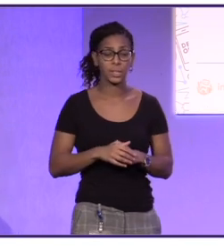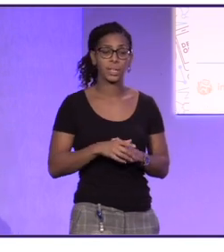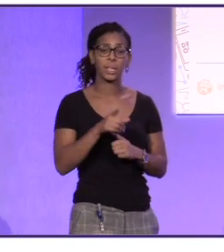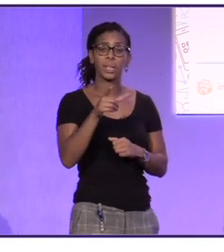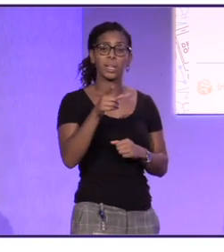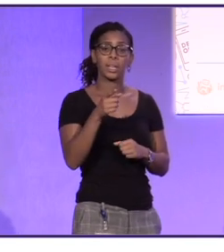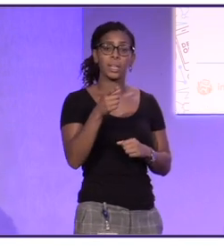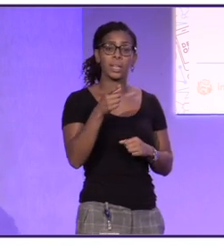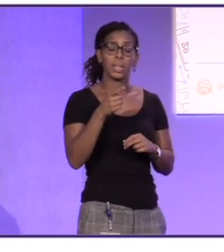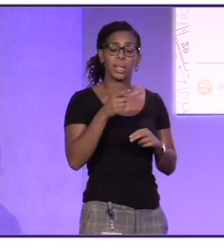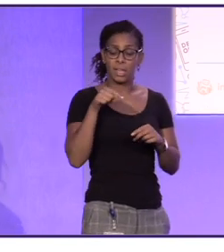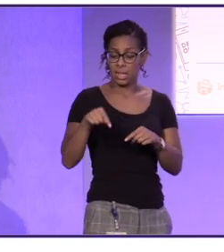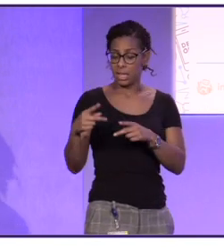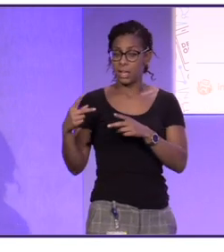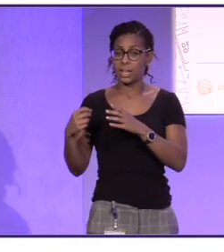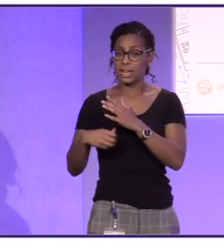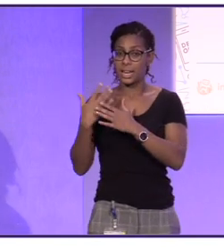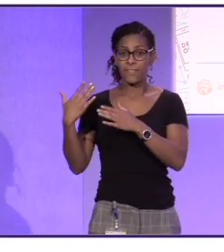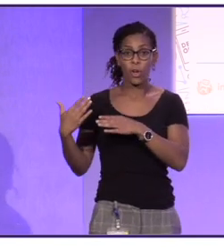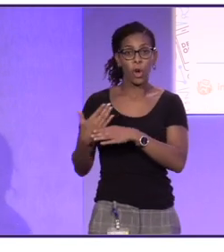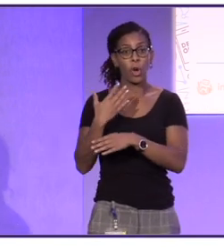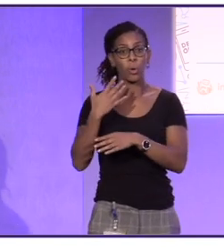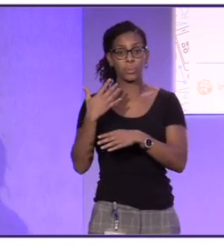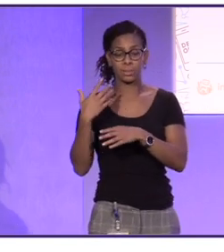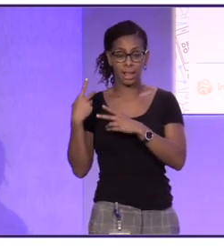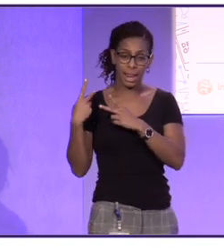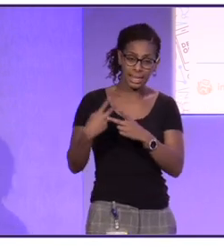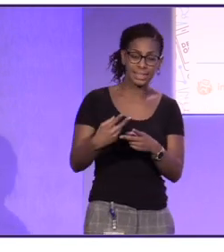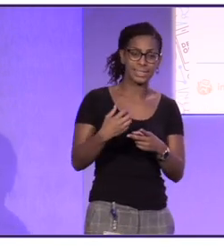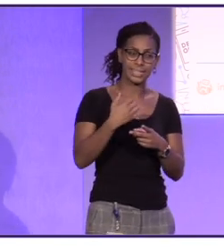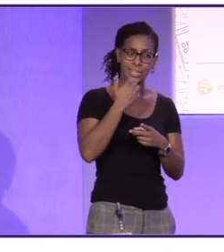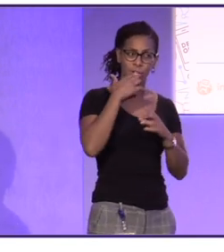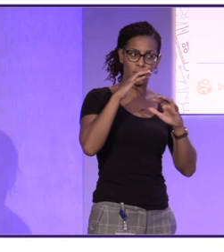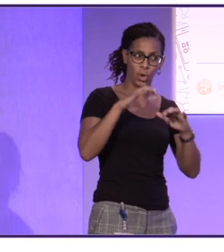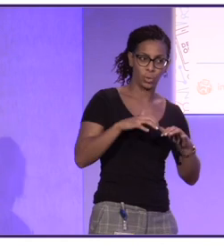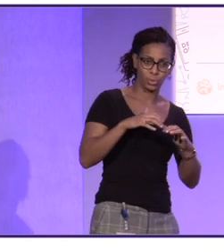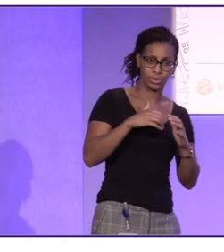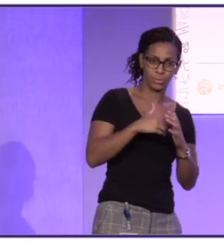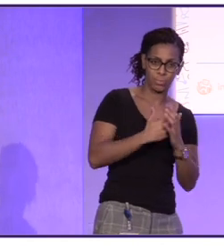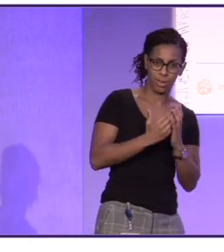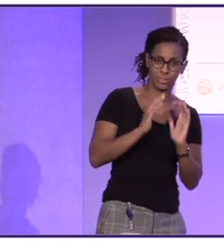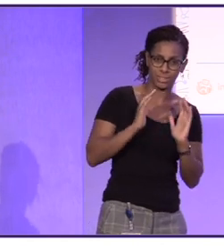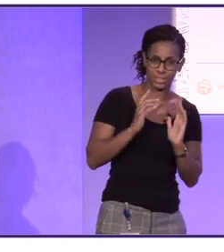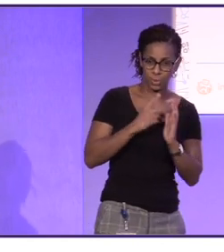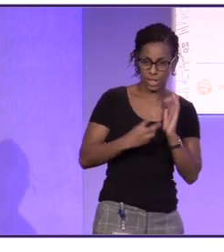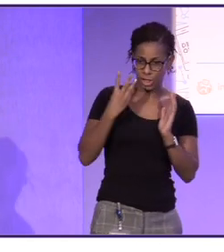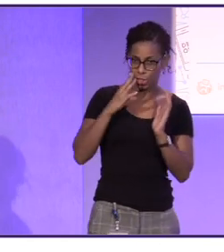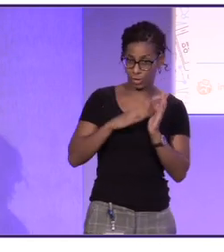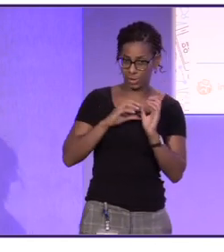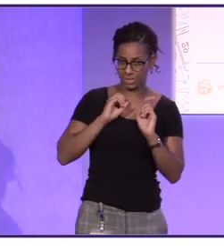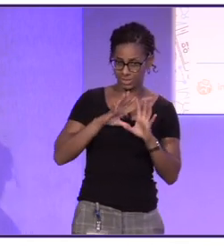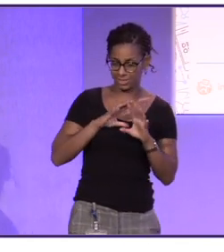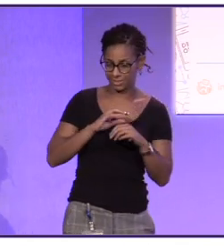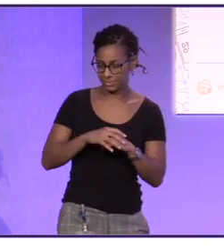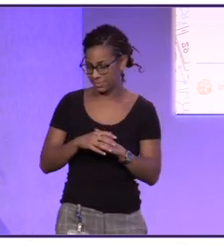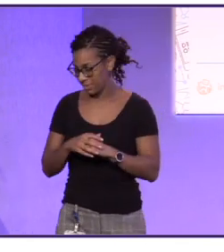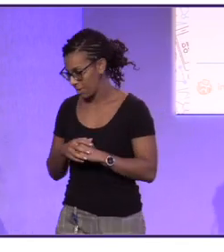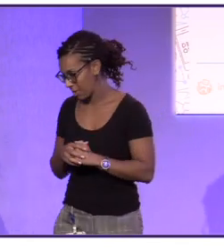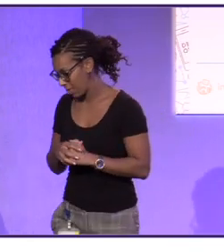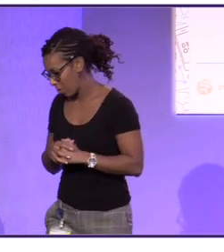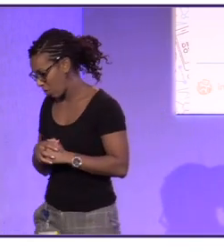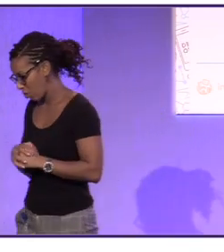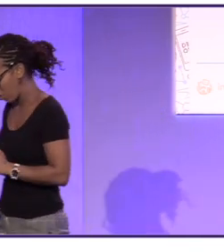legacy code part, listen, comes cool. Now. It's like 3 minutes. Because when we talk about